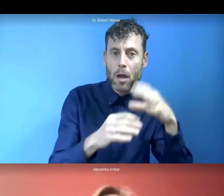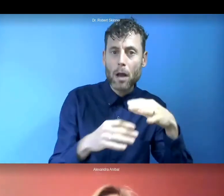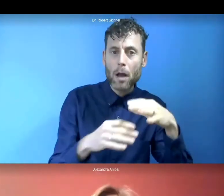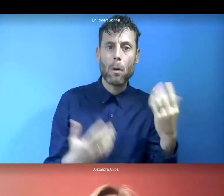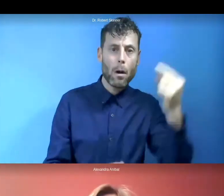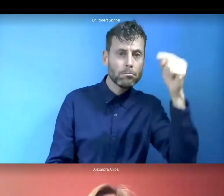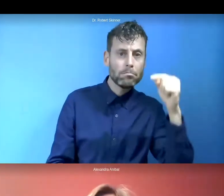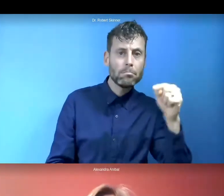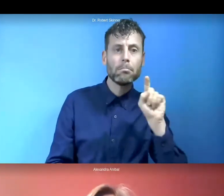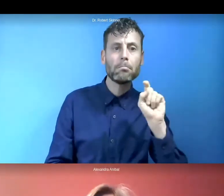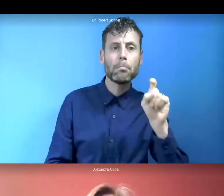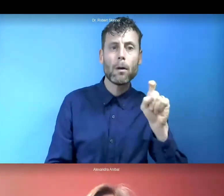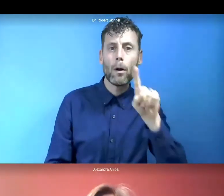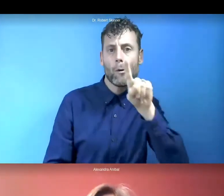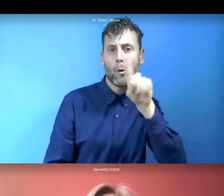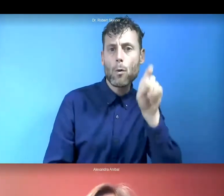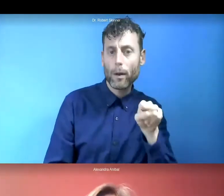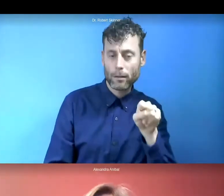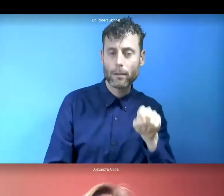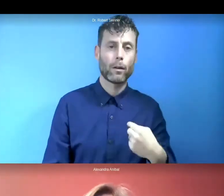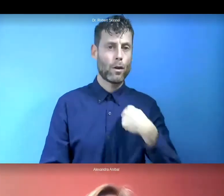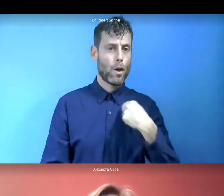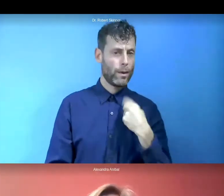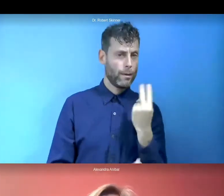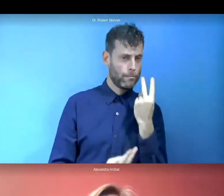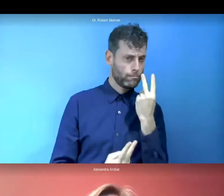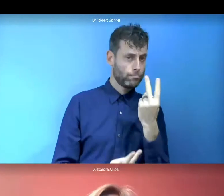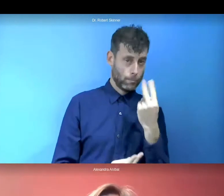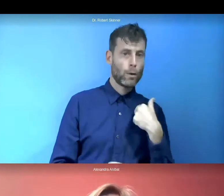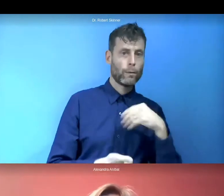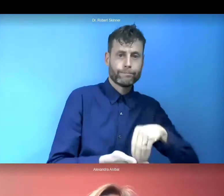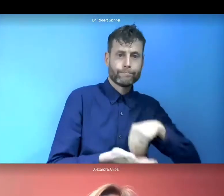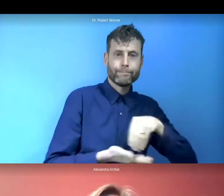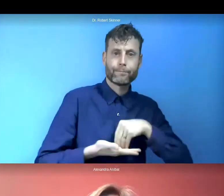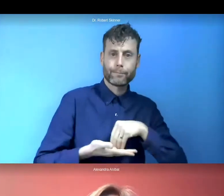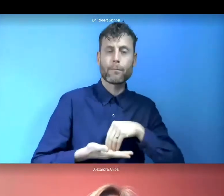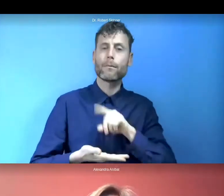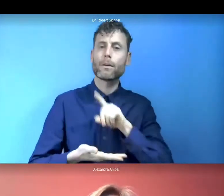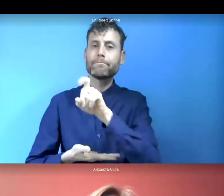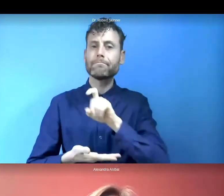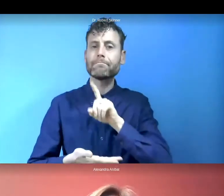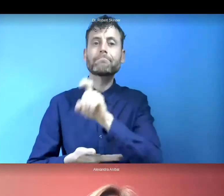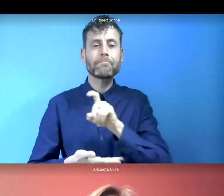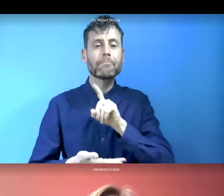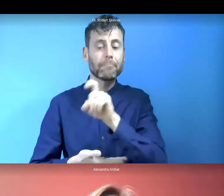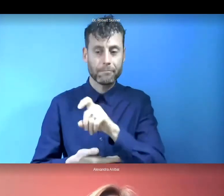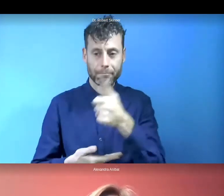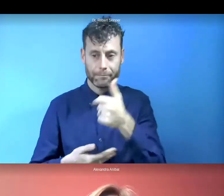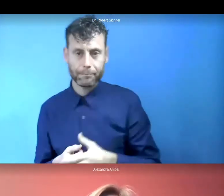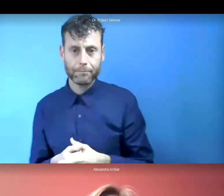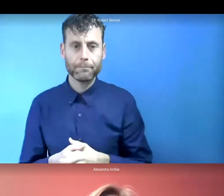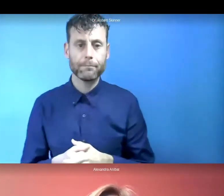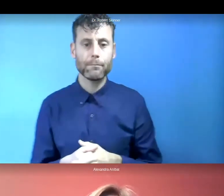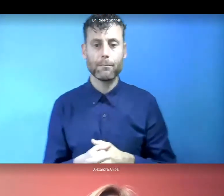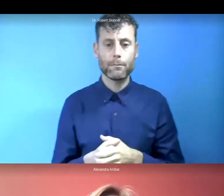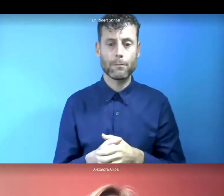the possibility to vote and like the different questions that were already asked.